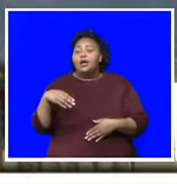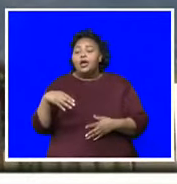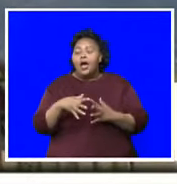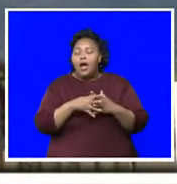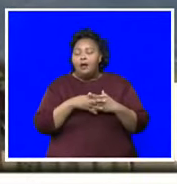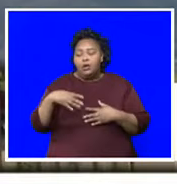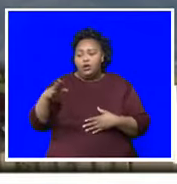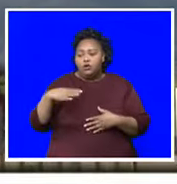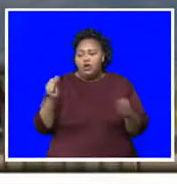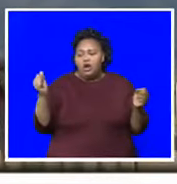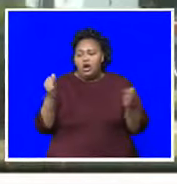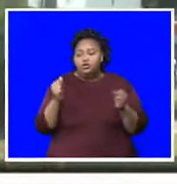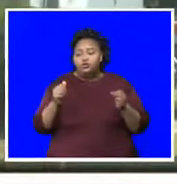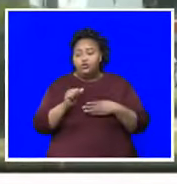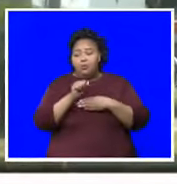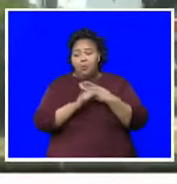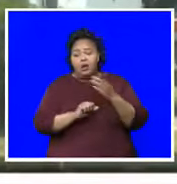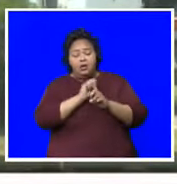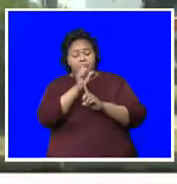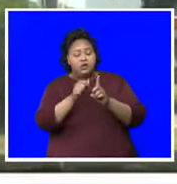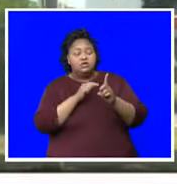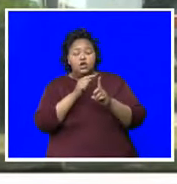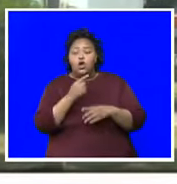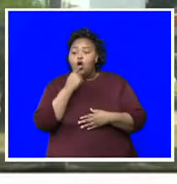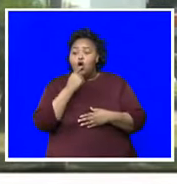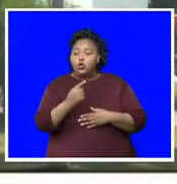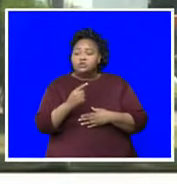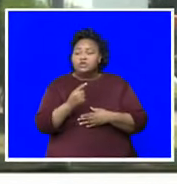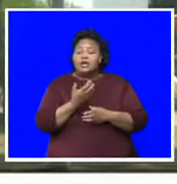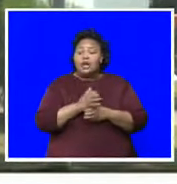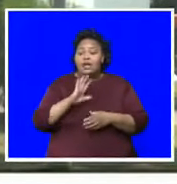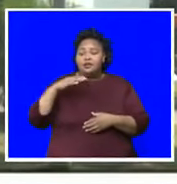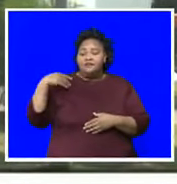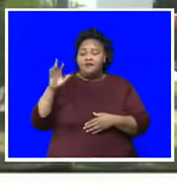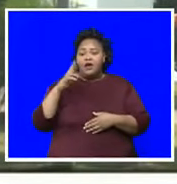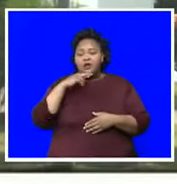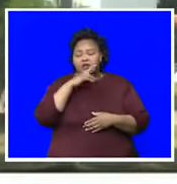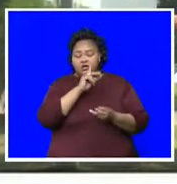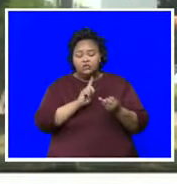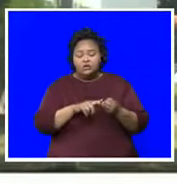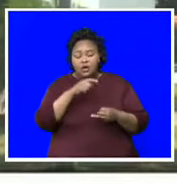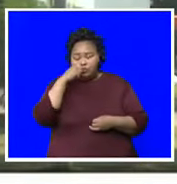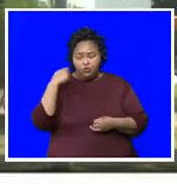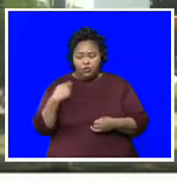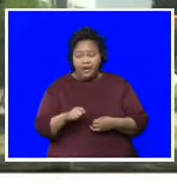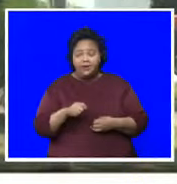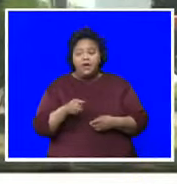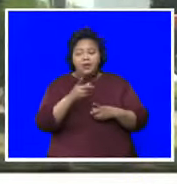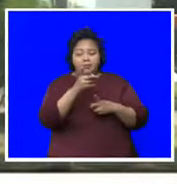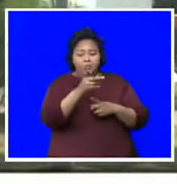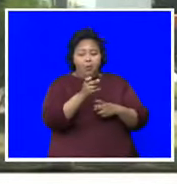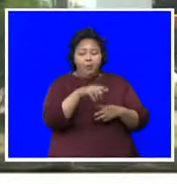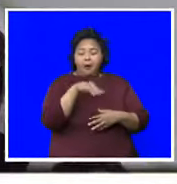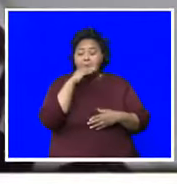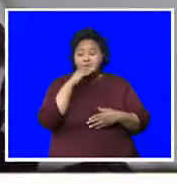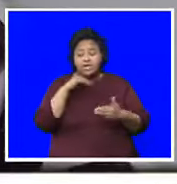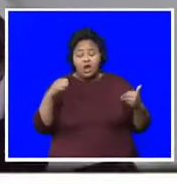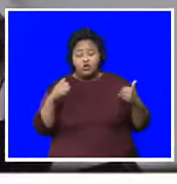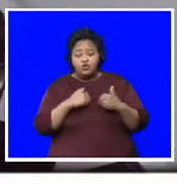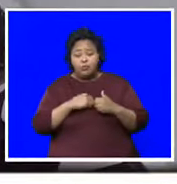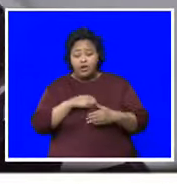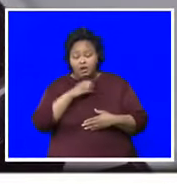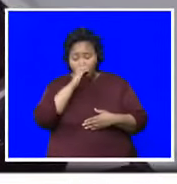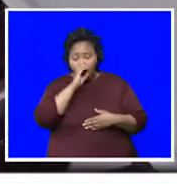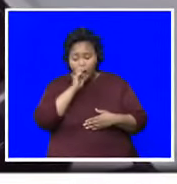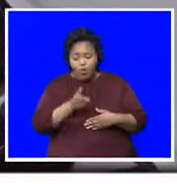Dlamini also says contributing to the price hike is the war between Russia and Ukraine. The price hike will